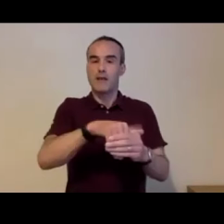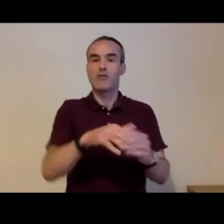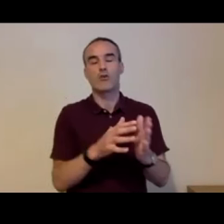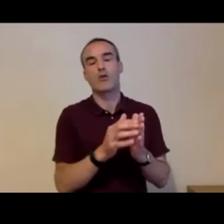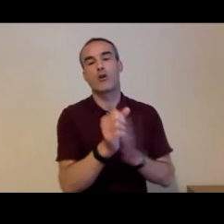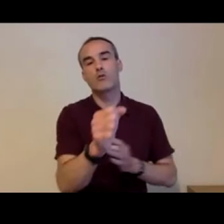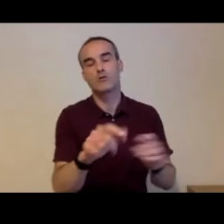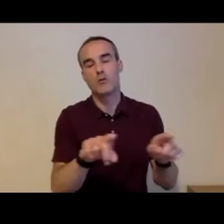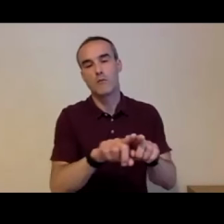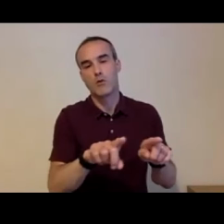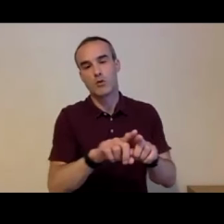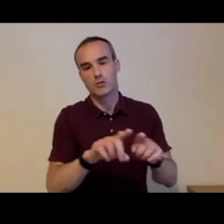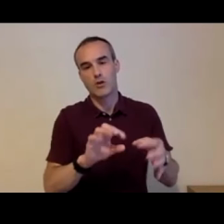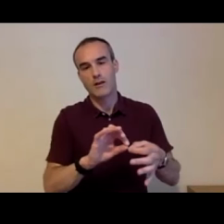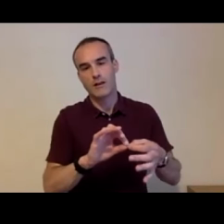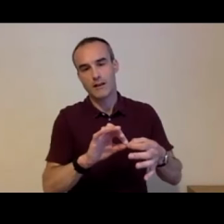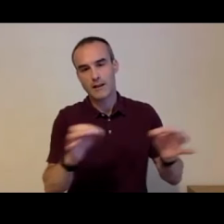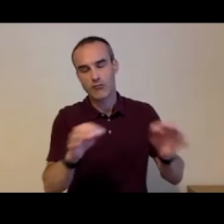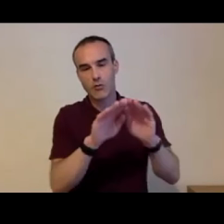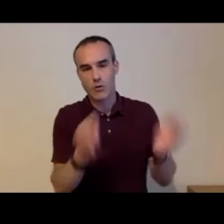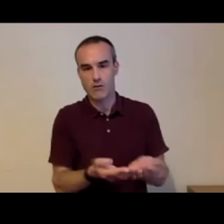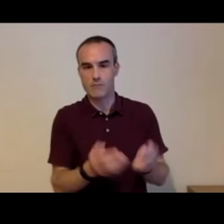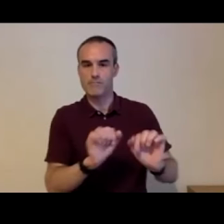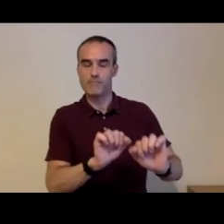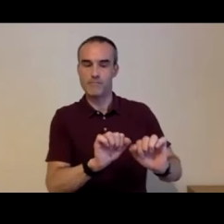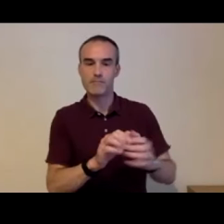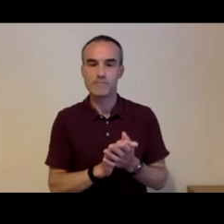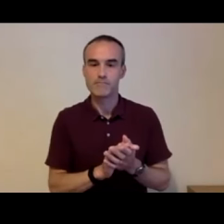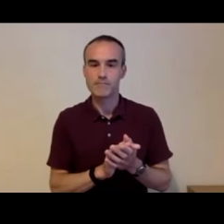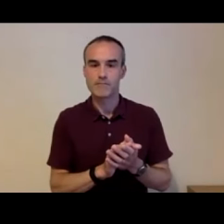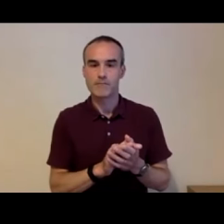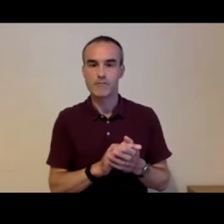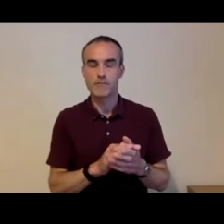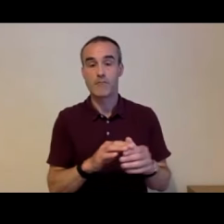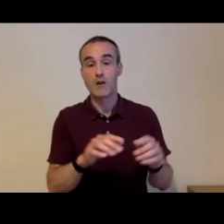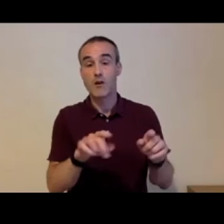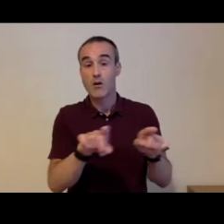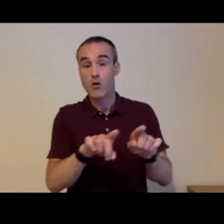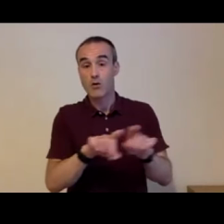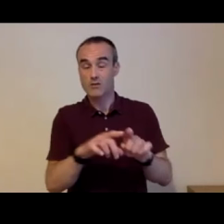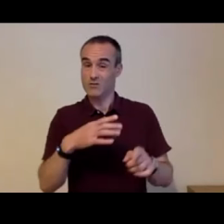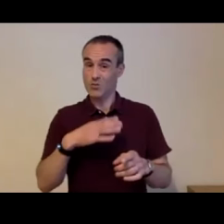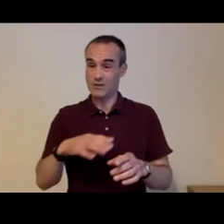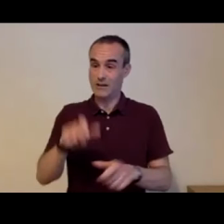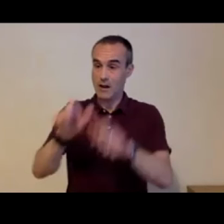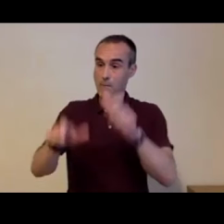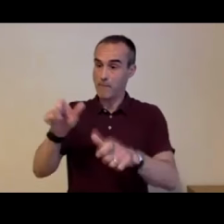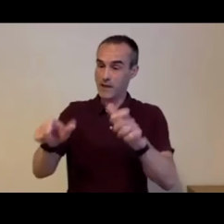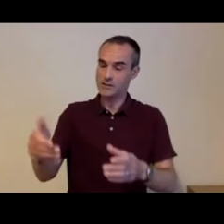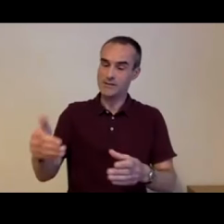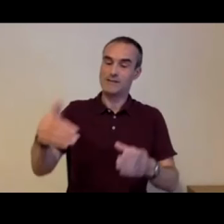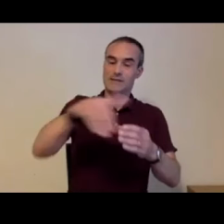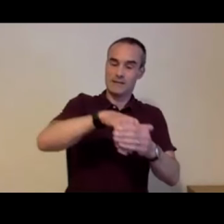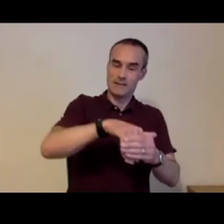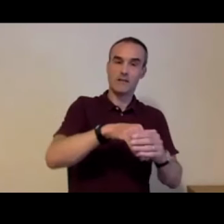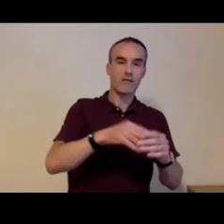because the outworking of them is different. And increasingly, the involvement of patients in the design of these measures.